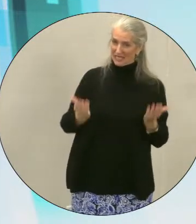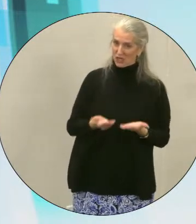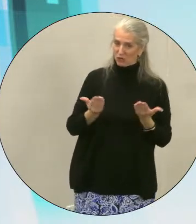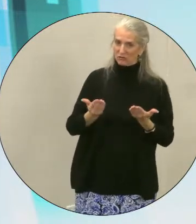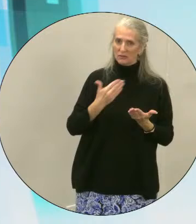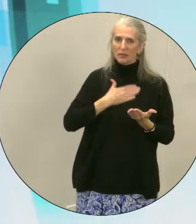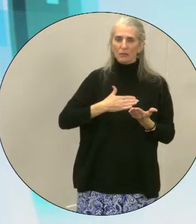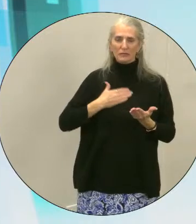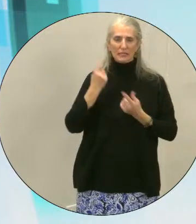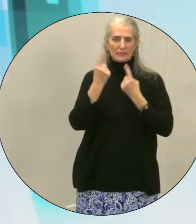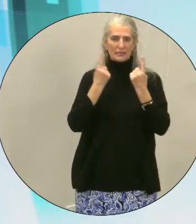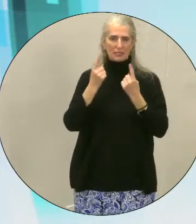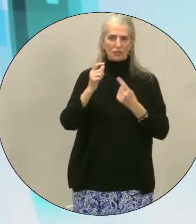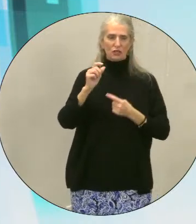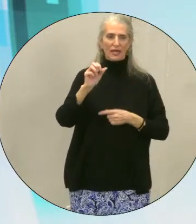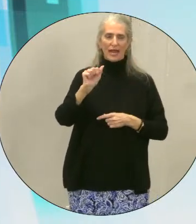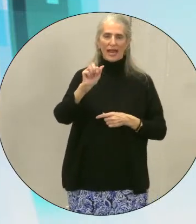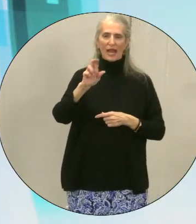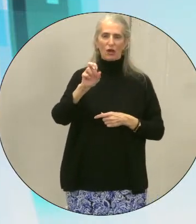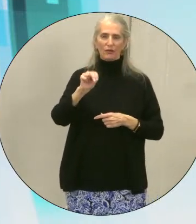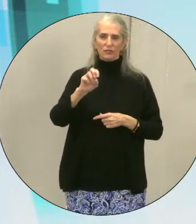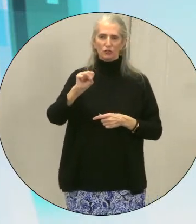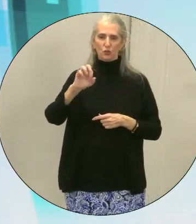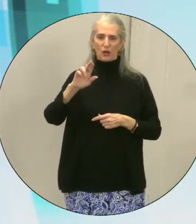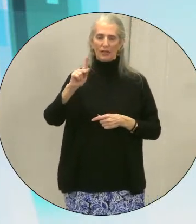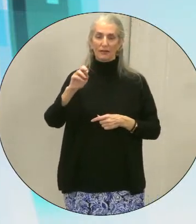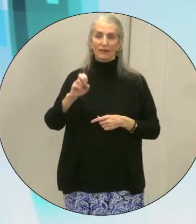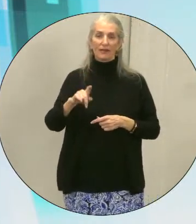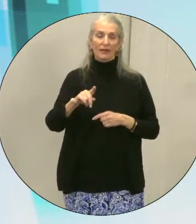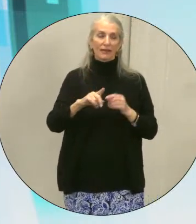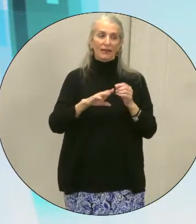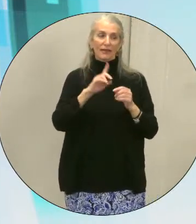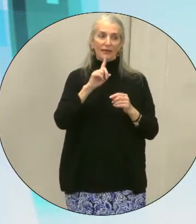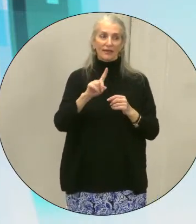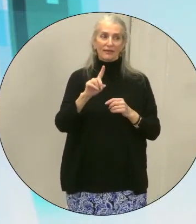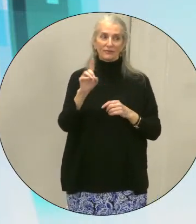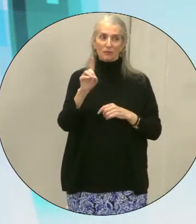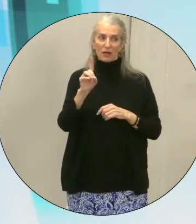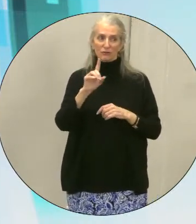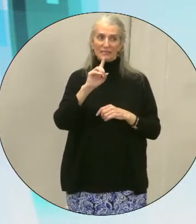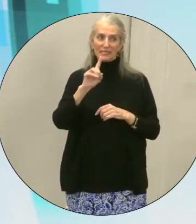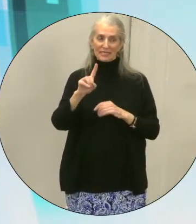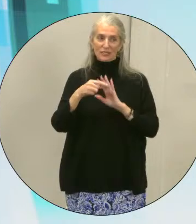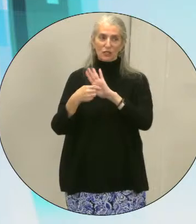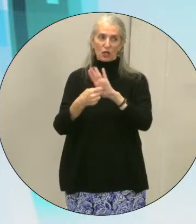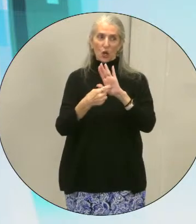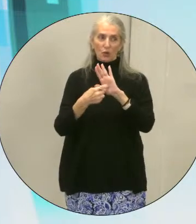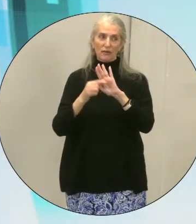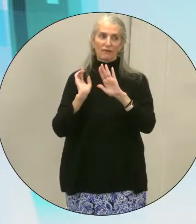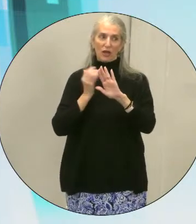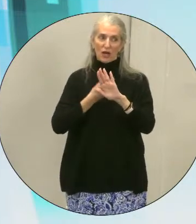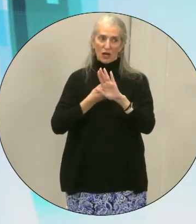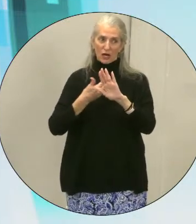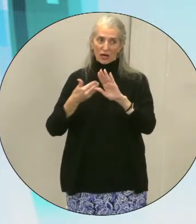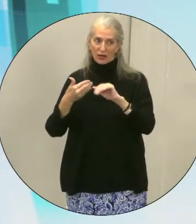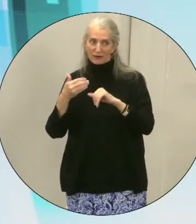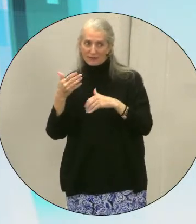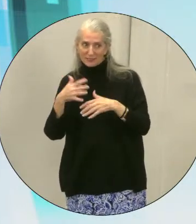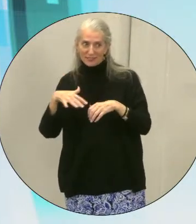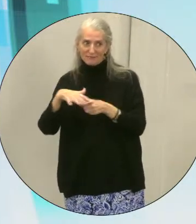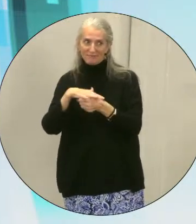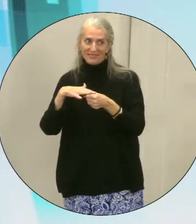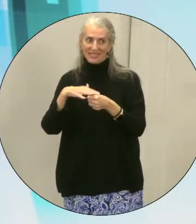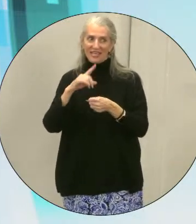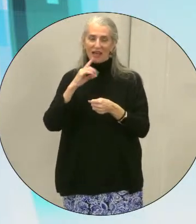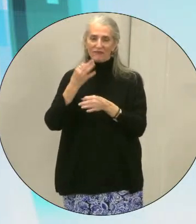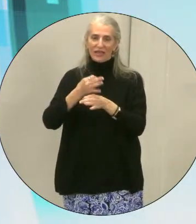words of Aaron Sorkin. If fidelity to freedom and democracy is the code of our civic religion, then surely the code of our humanity is faithful service to